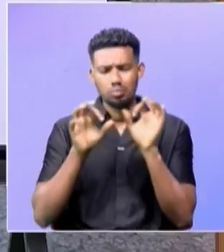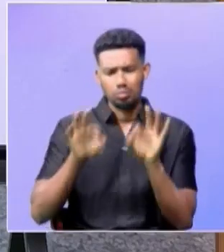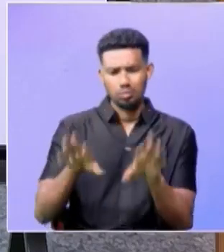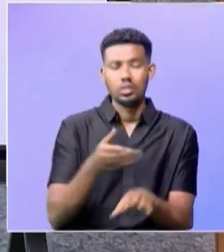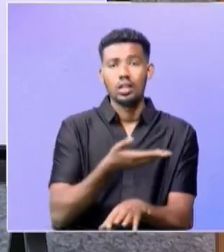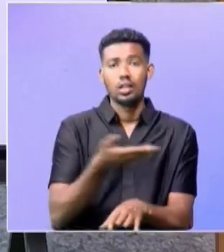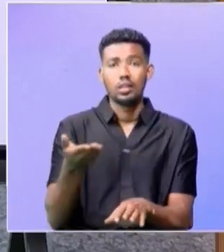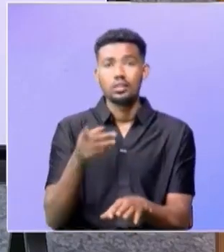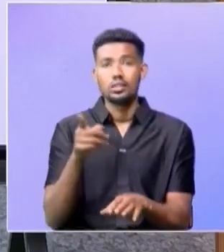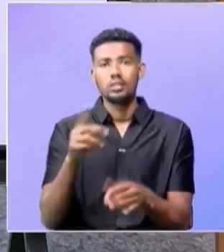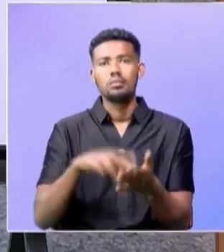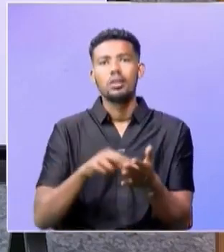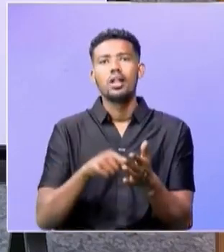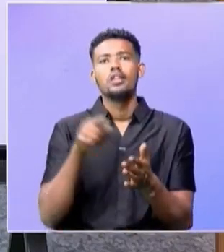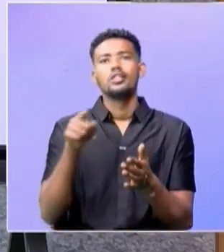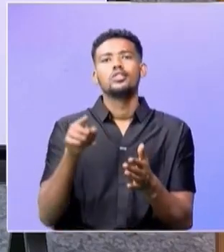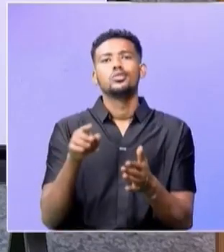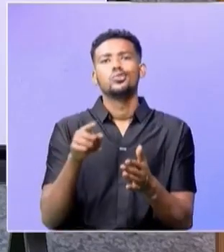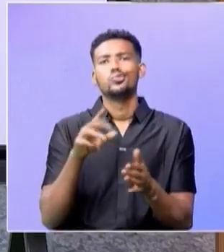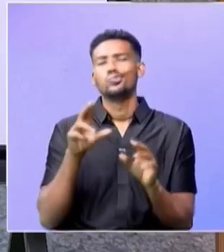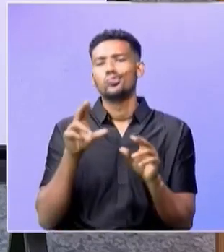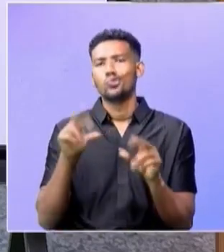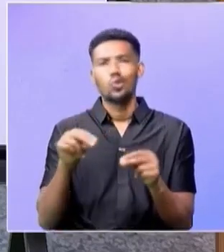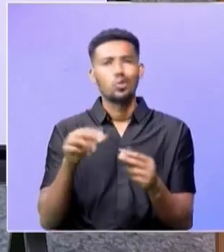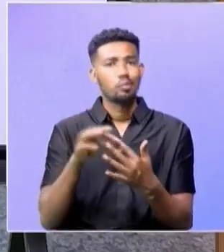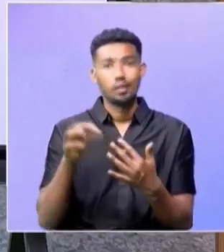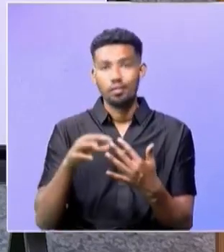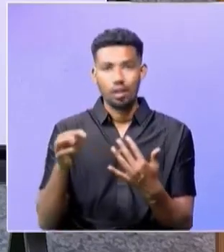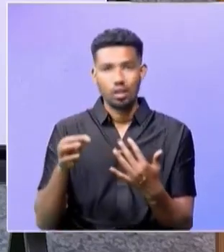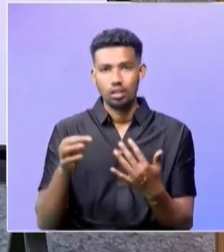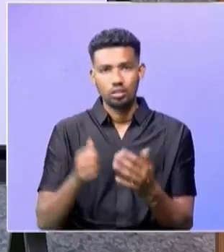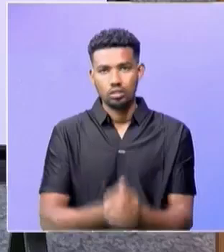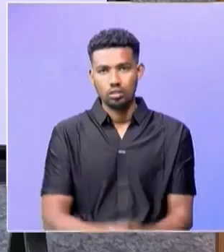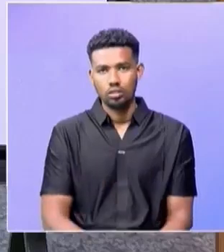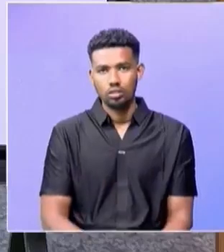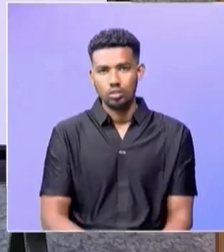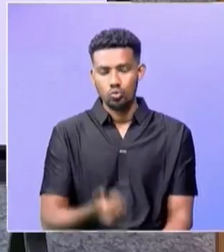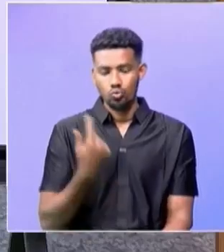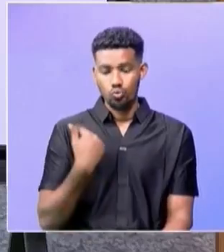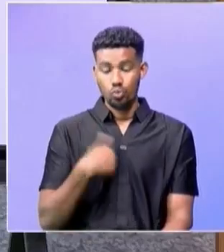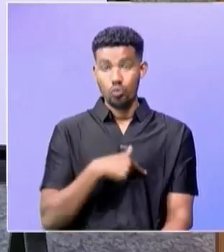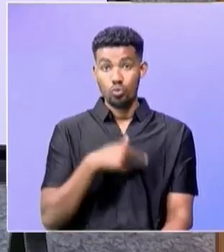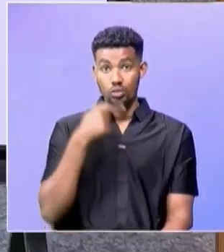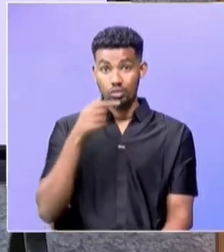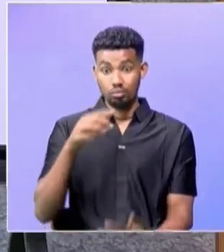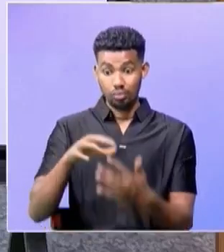It means you don't prefer. You don't prefer. When we said prefer,